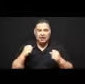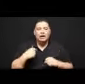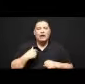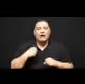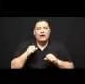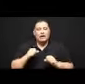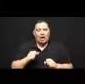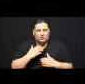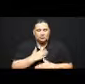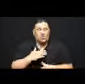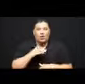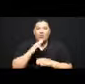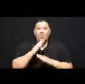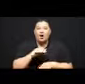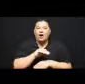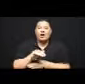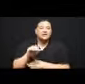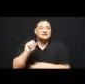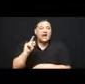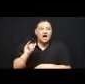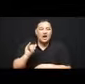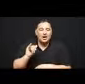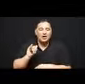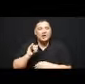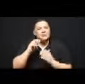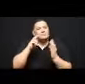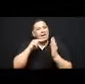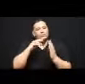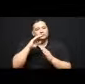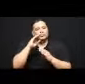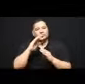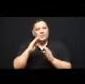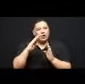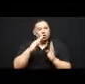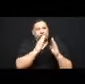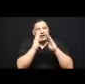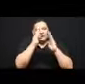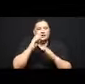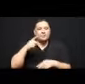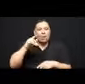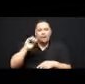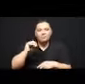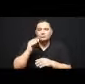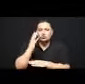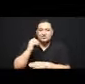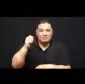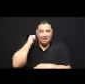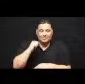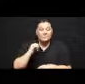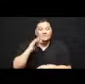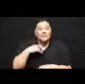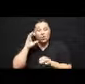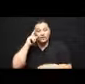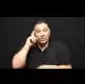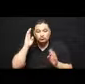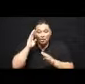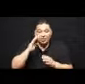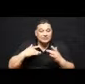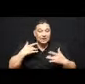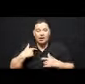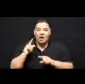the crooked plum tree out back. If I'm looking for trouble and excitement, I travel to the casinos or dance